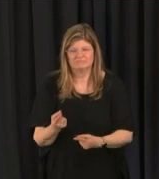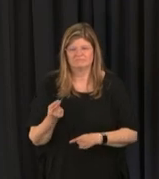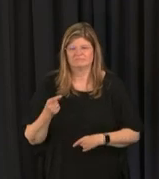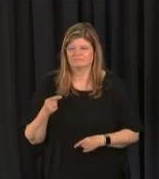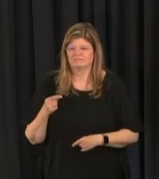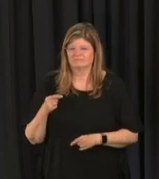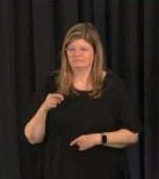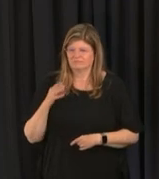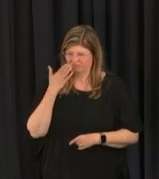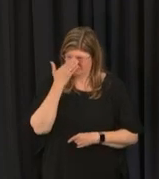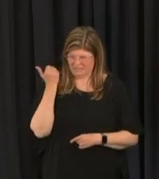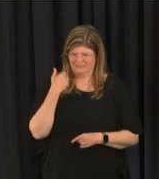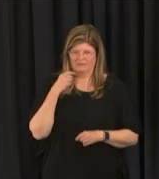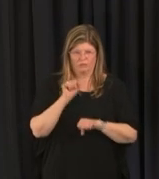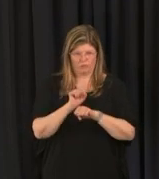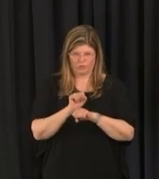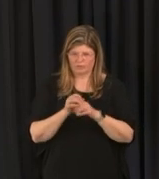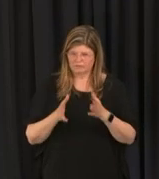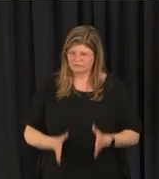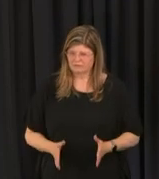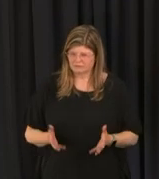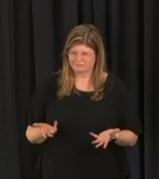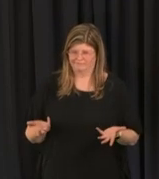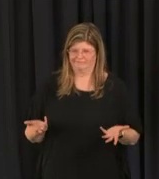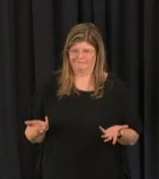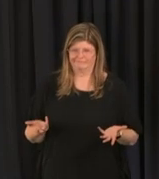enforcement, Mark, because our workers,